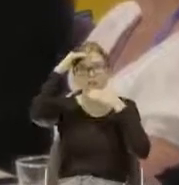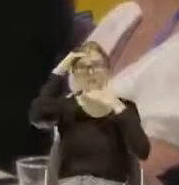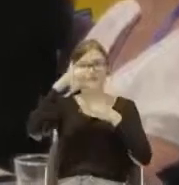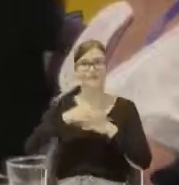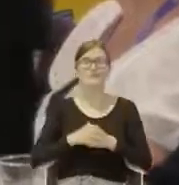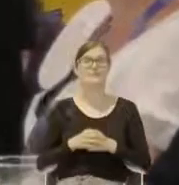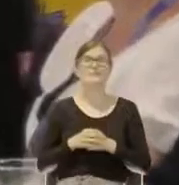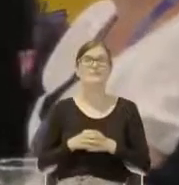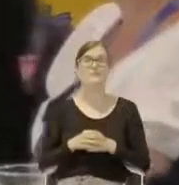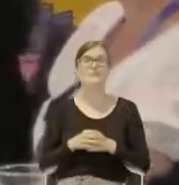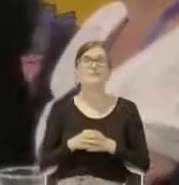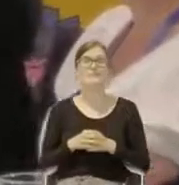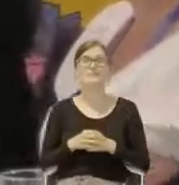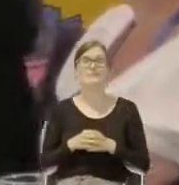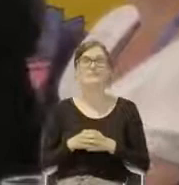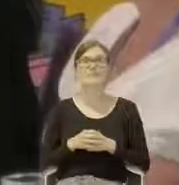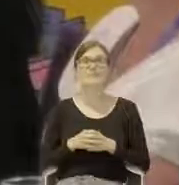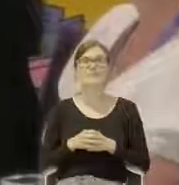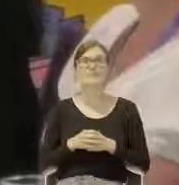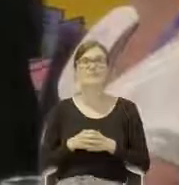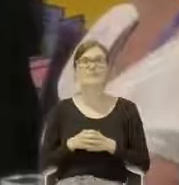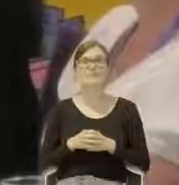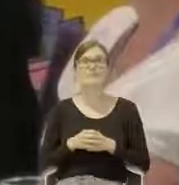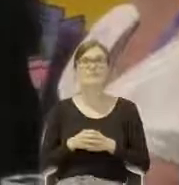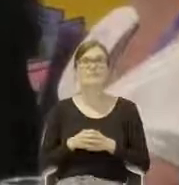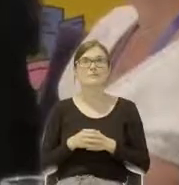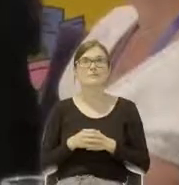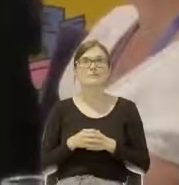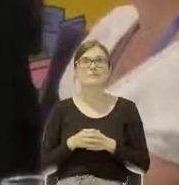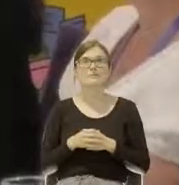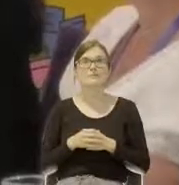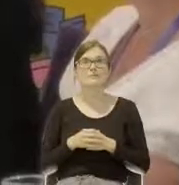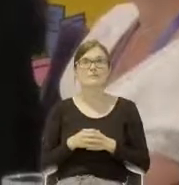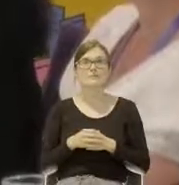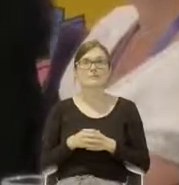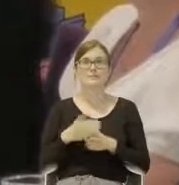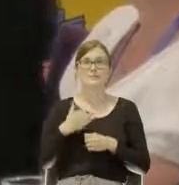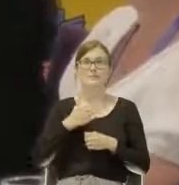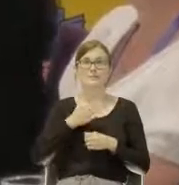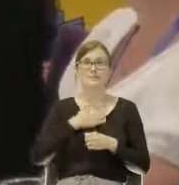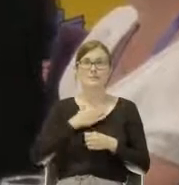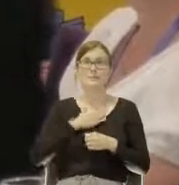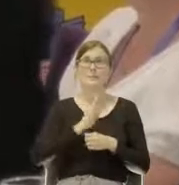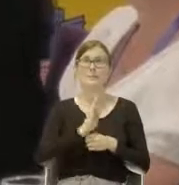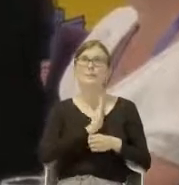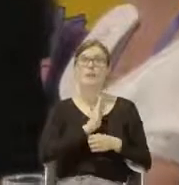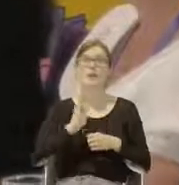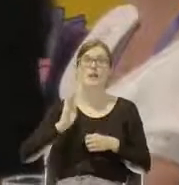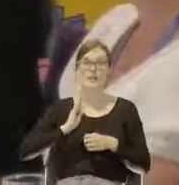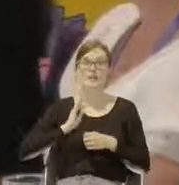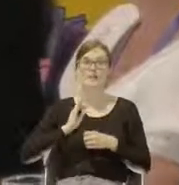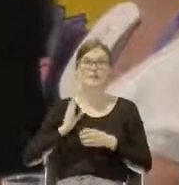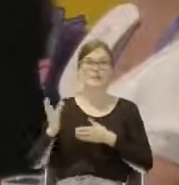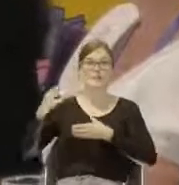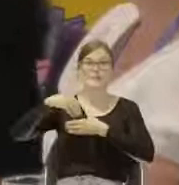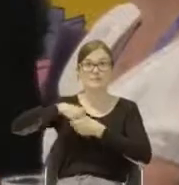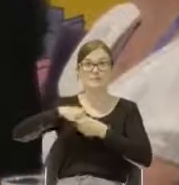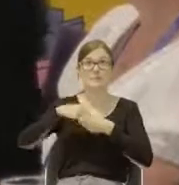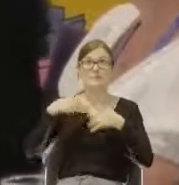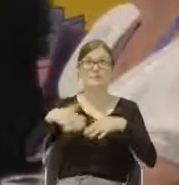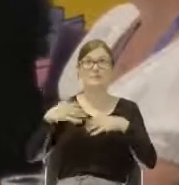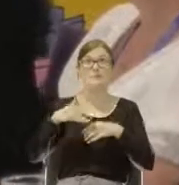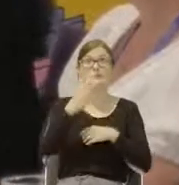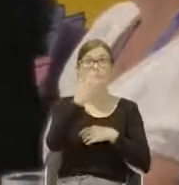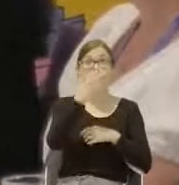Union. We represent over 30 million workers in public services worldwide, and their